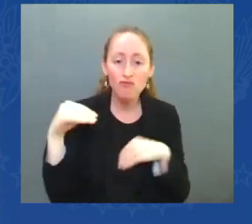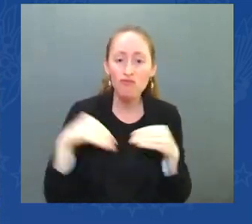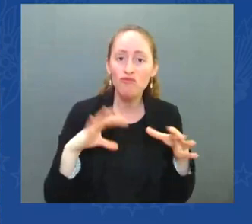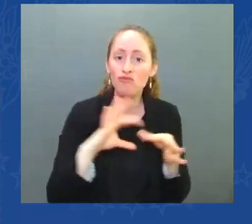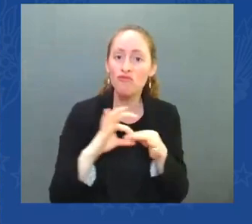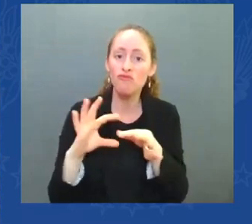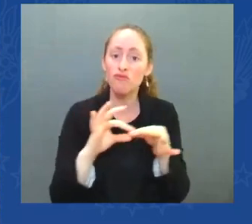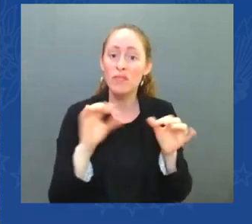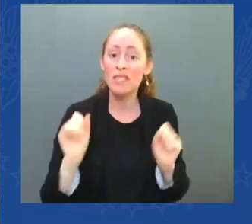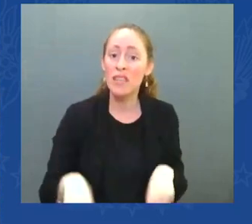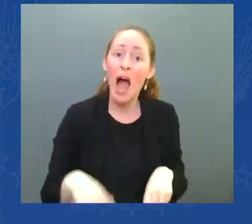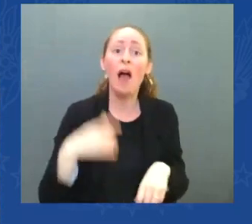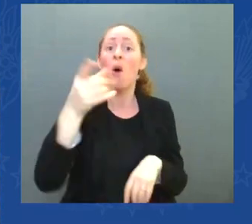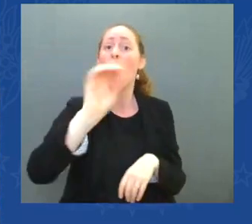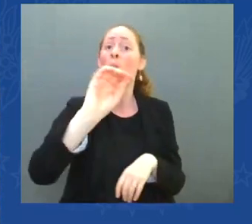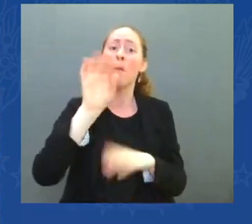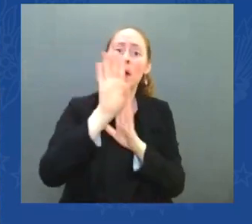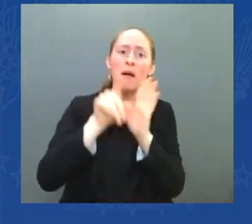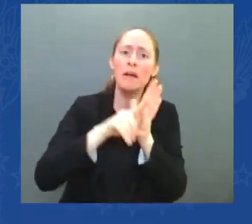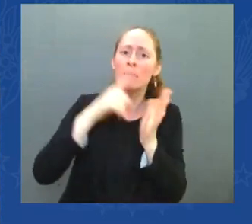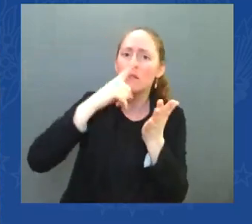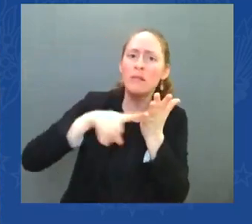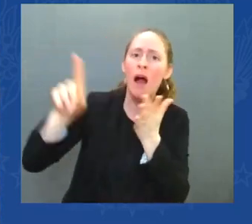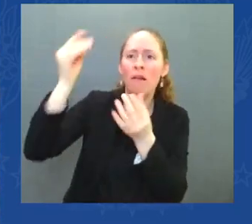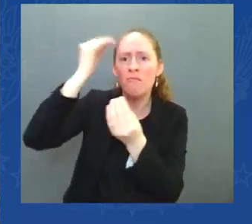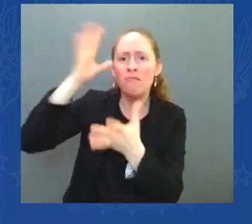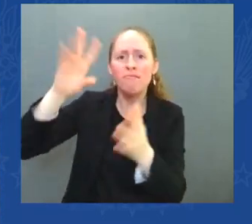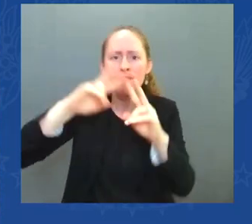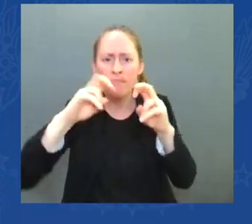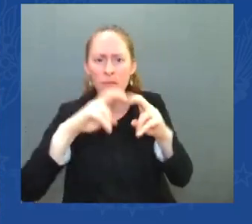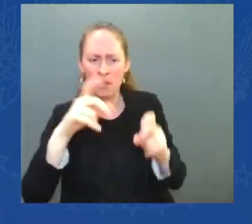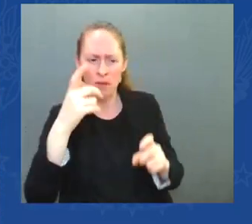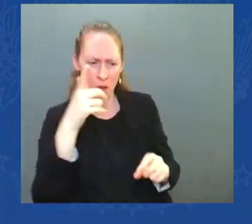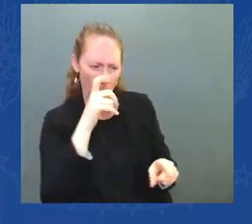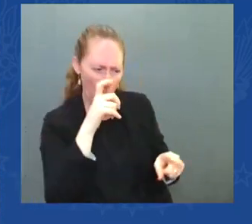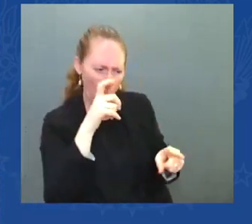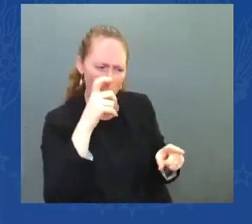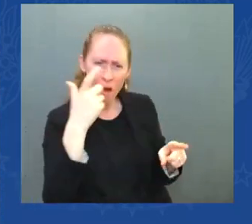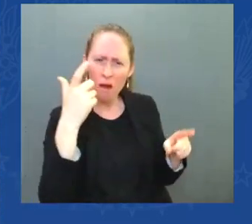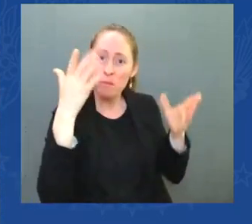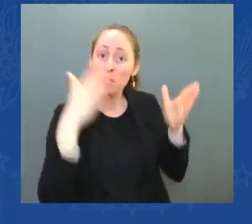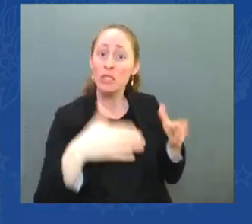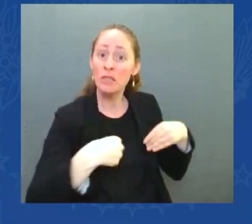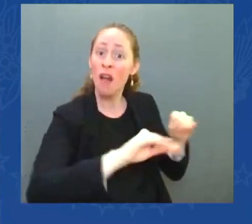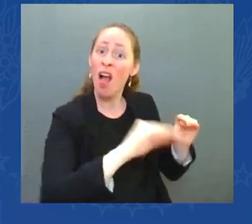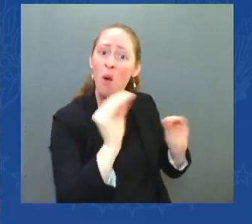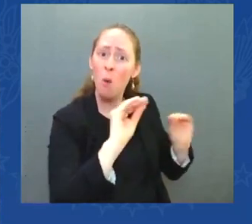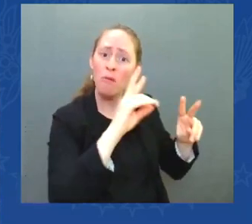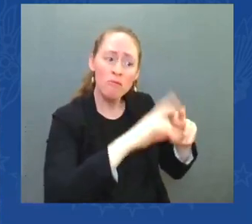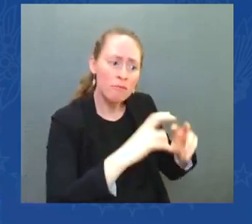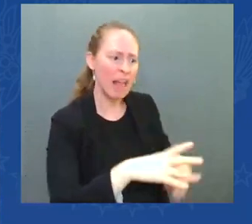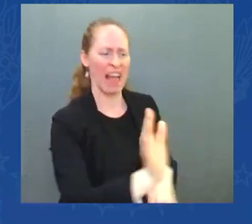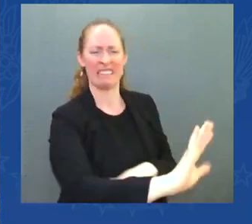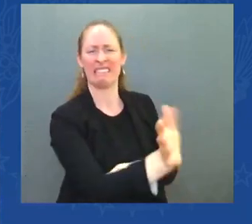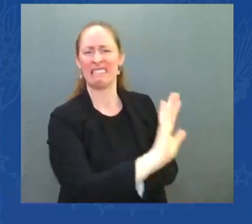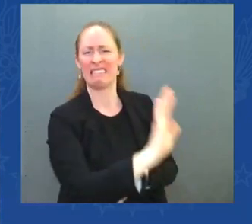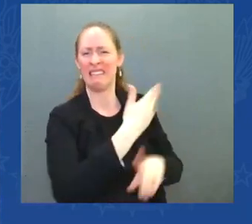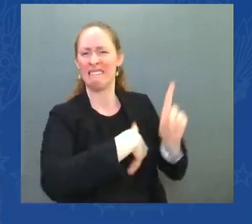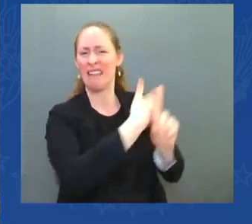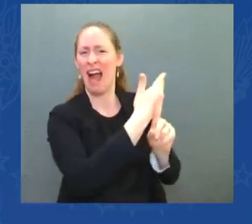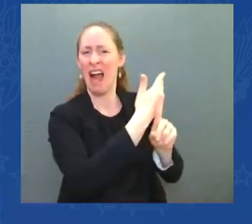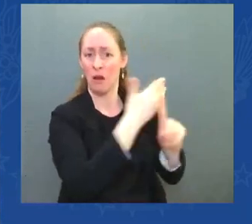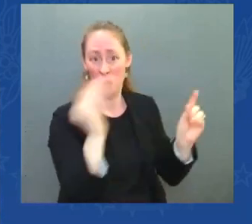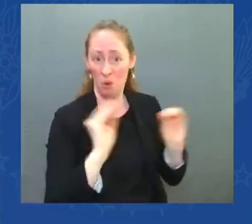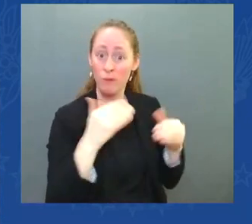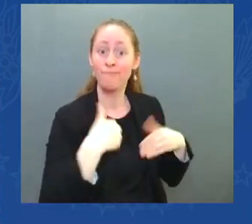prohibited from gun ownership. Domestic abusers, gun traffickers, individuals convicted of violent